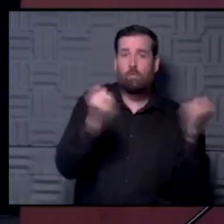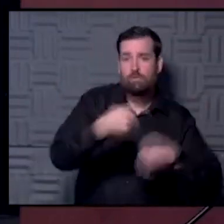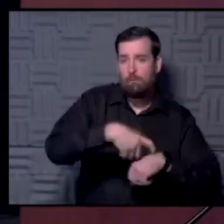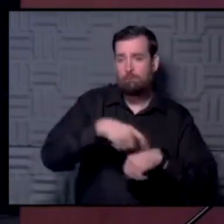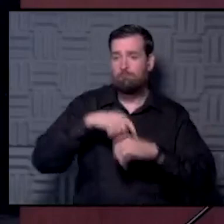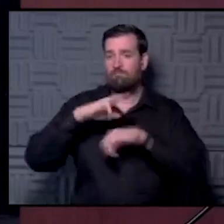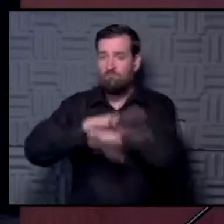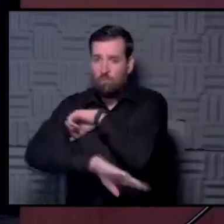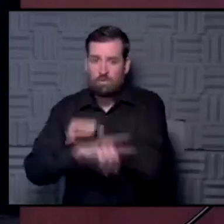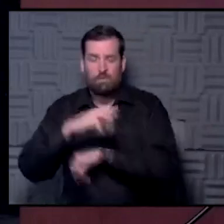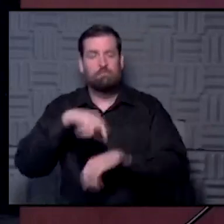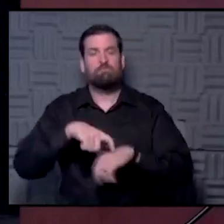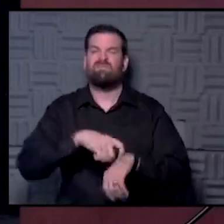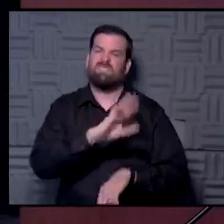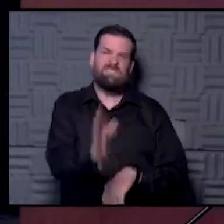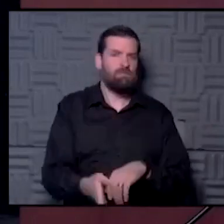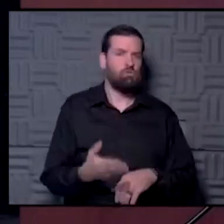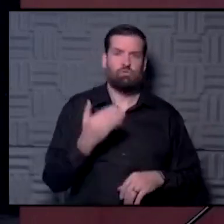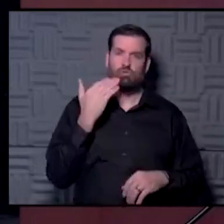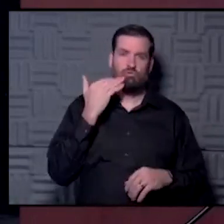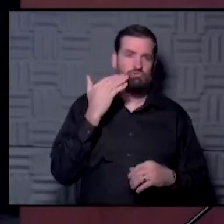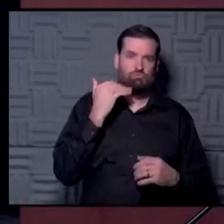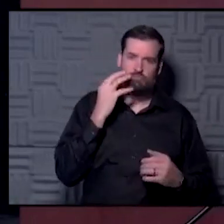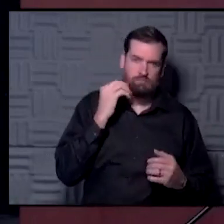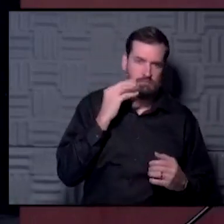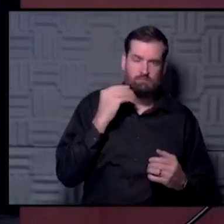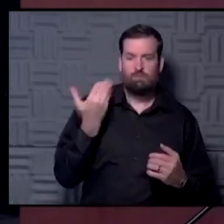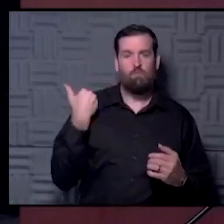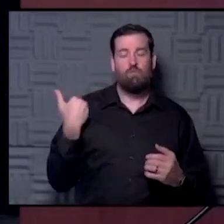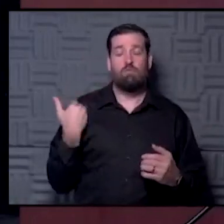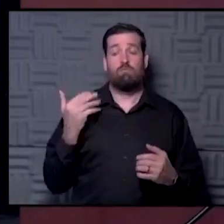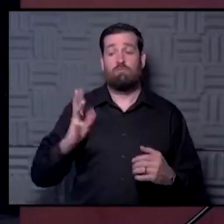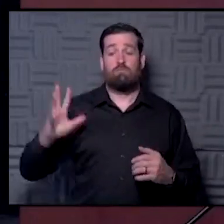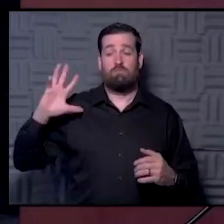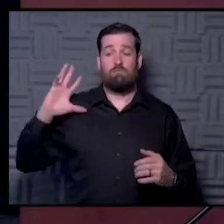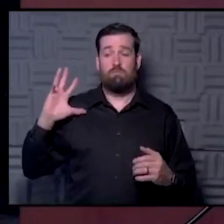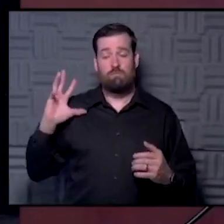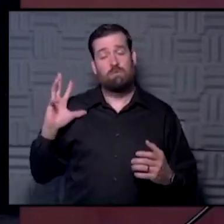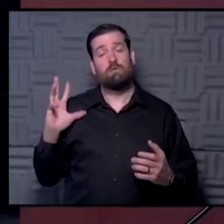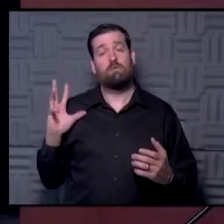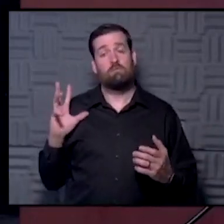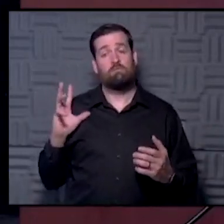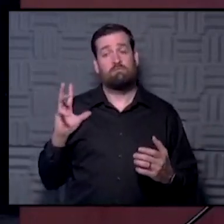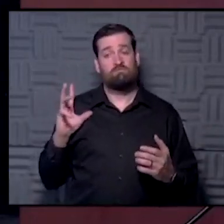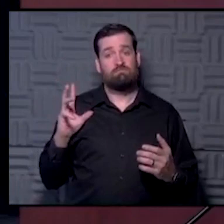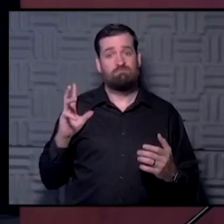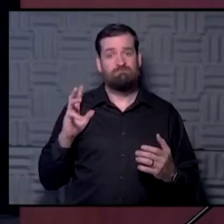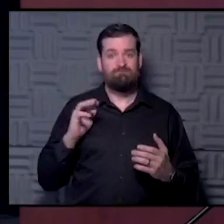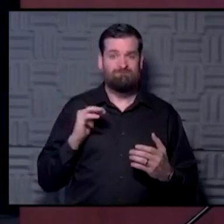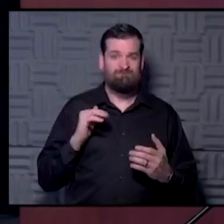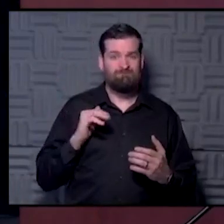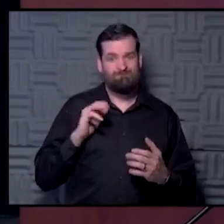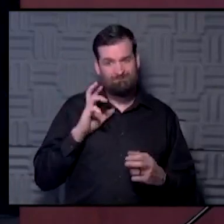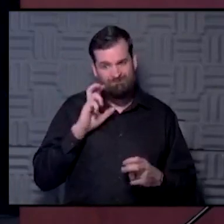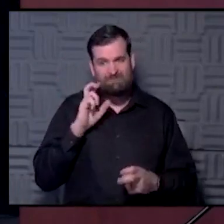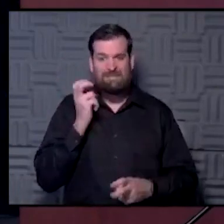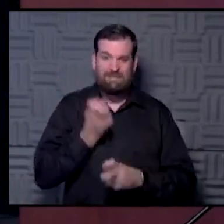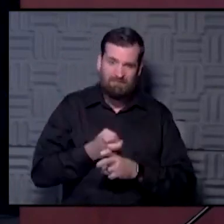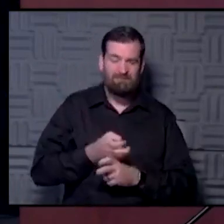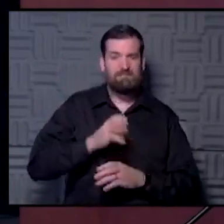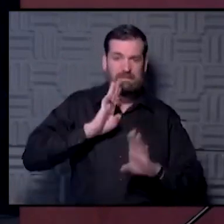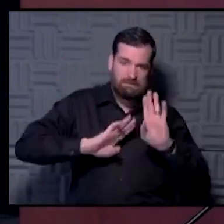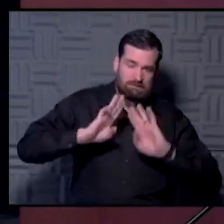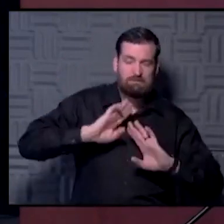that's something we've never had to deal with before. And historically, we've been taxed as a healthcare system in